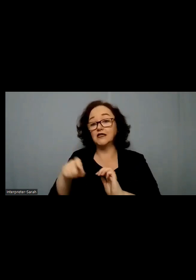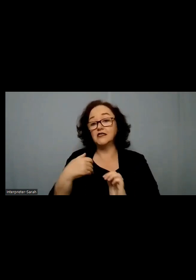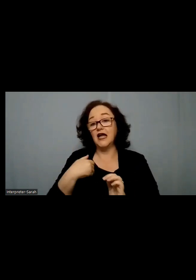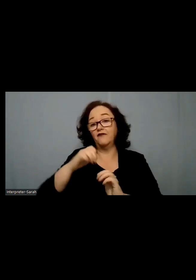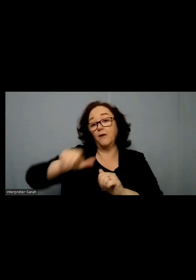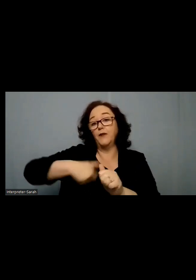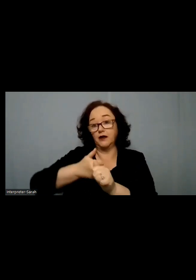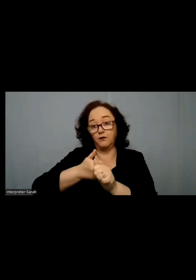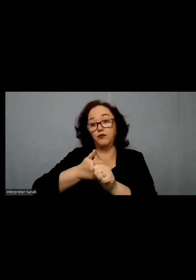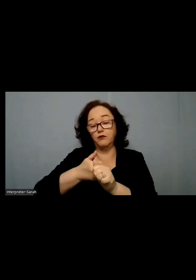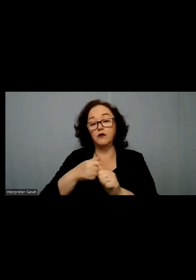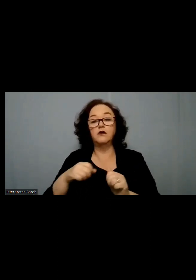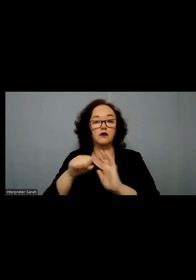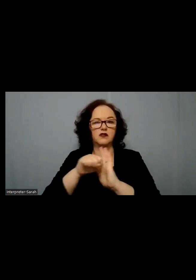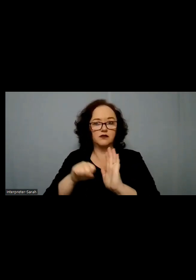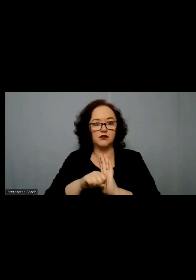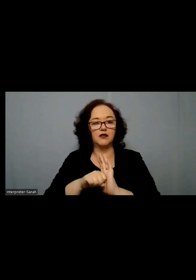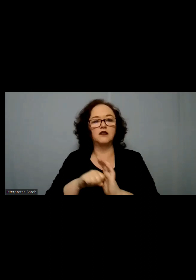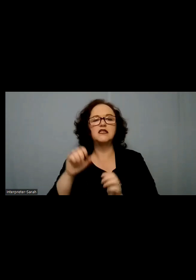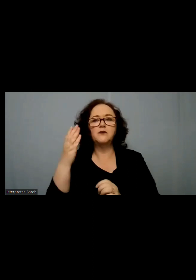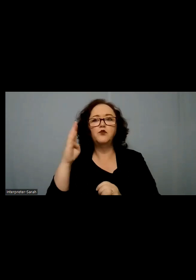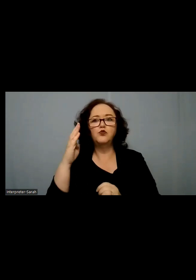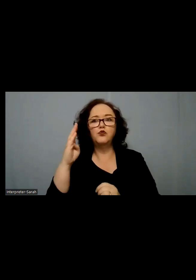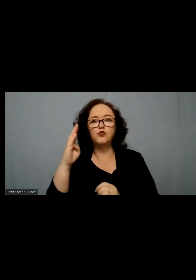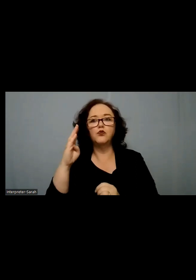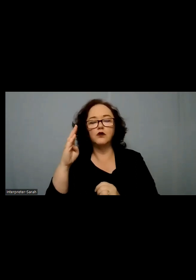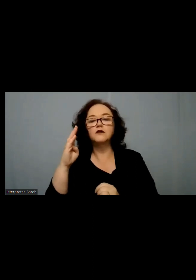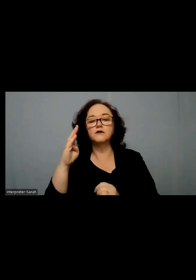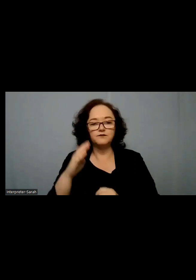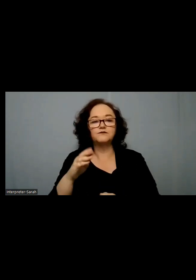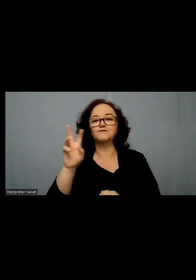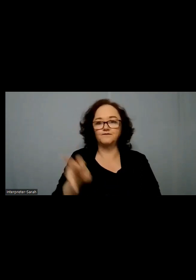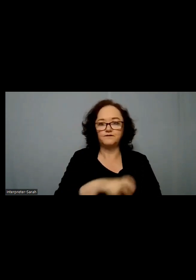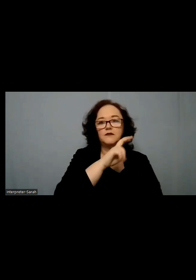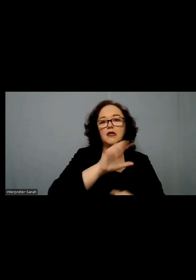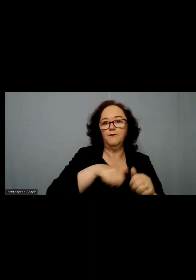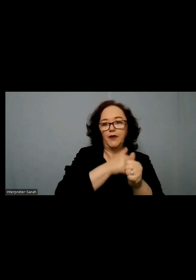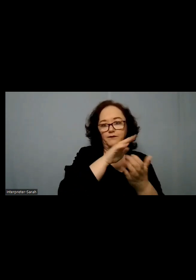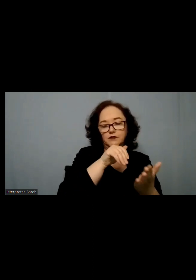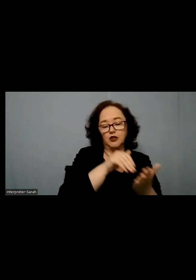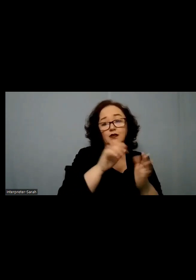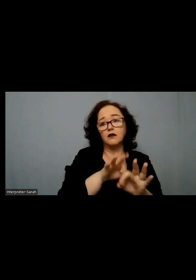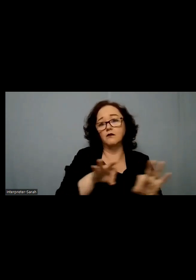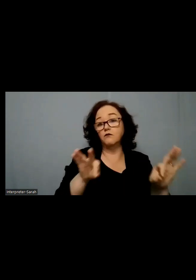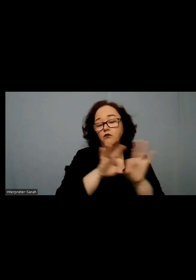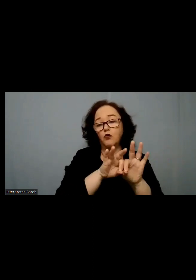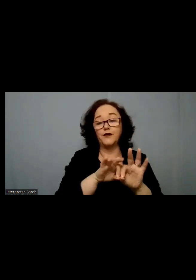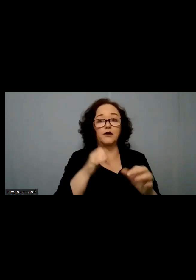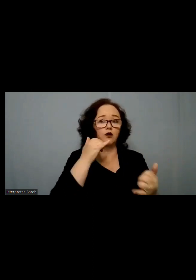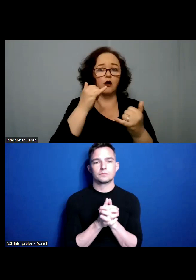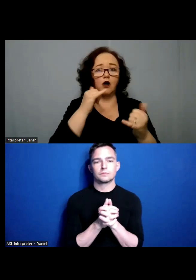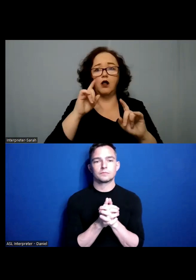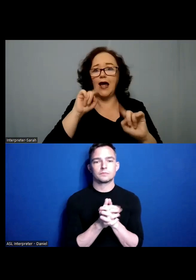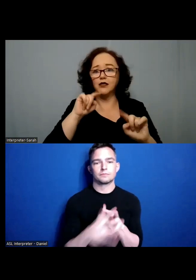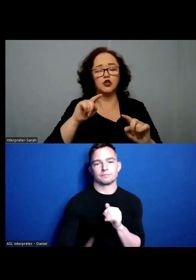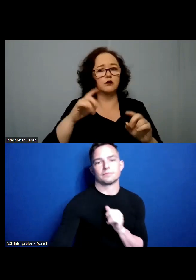shaded area that flow out to the backup centers to make sure that we are addressing those calls as quickly as possible.